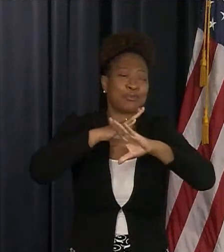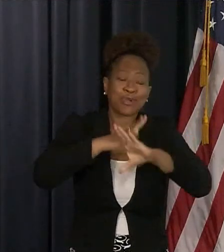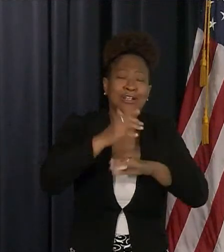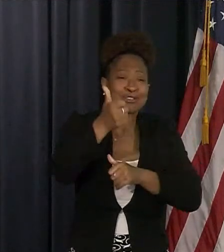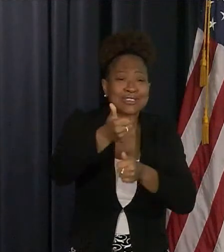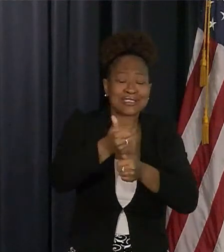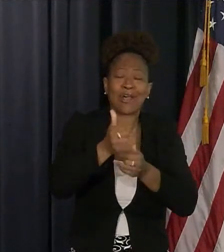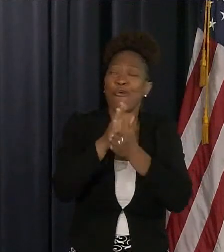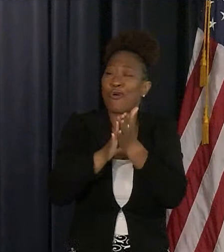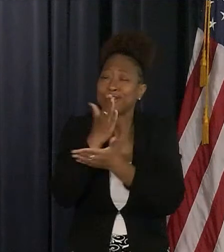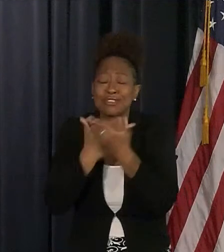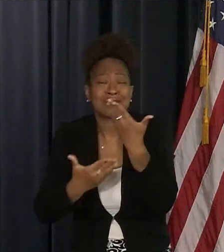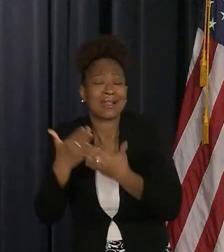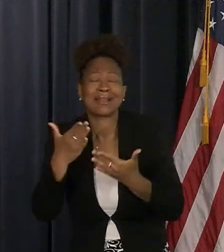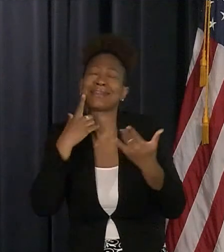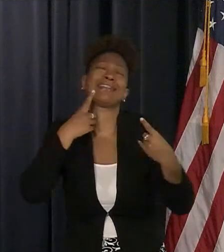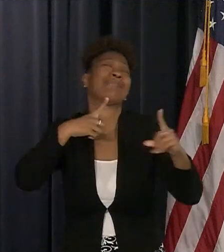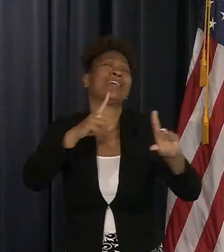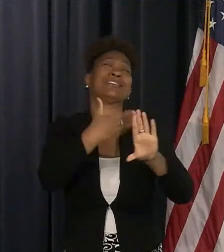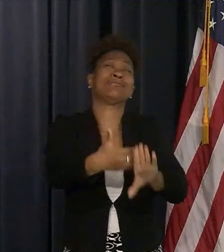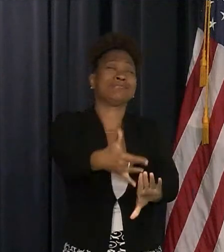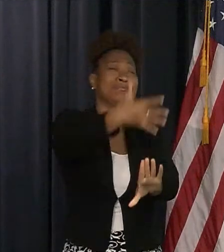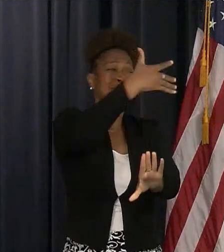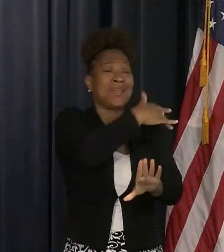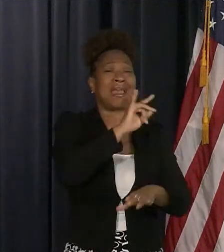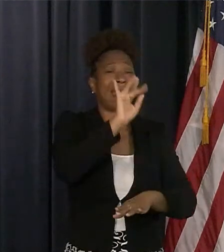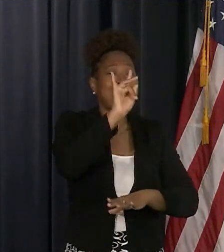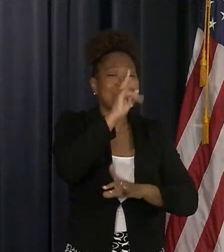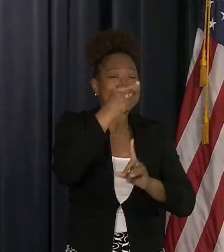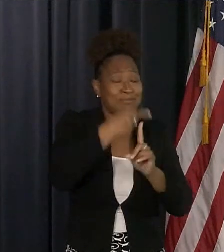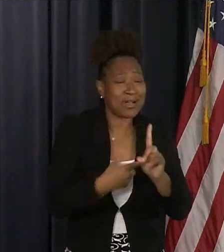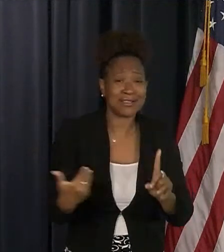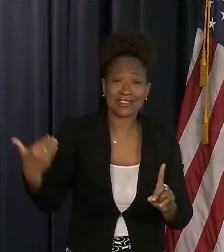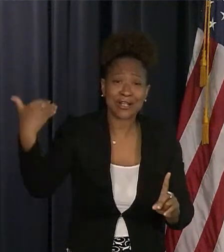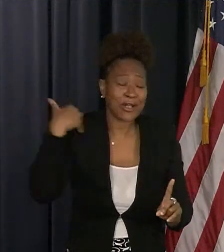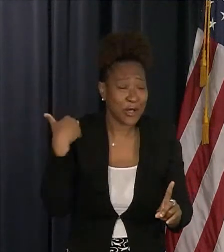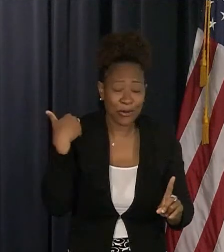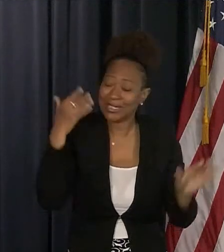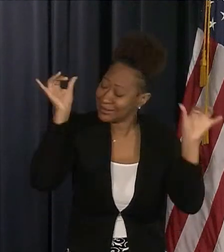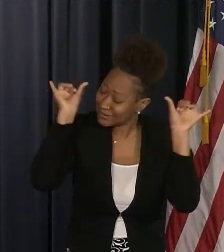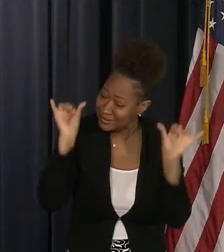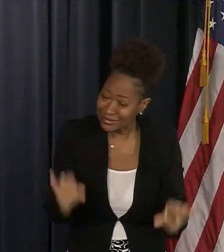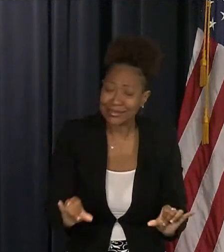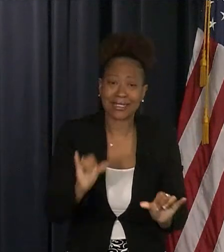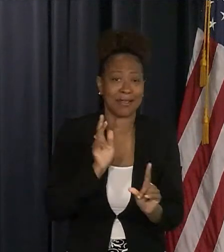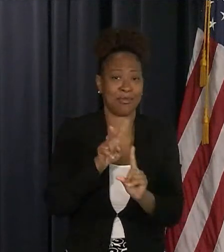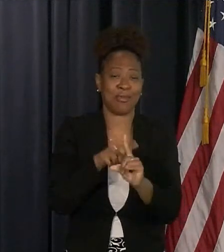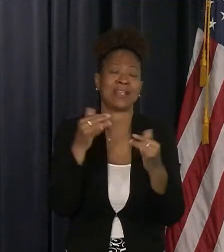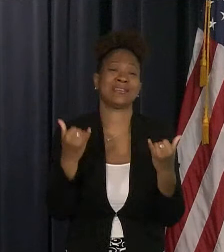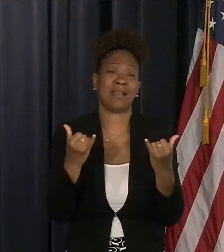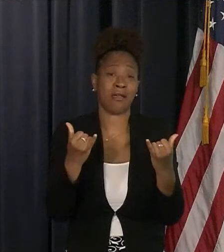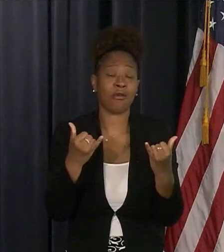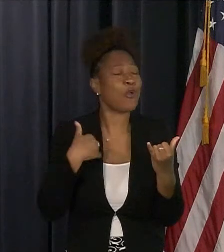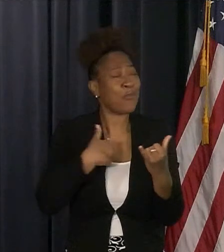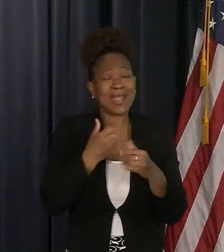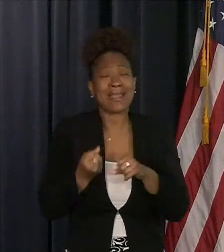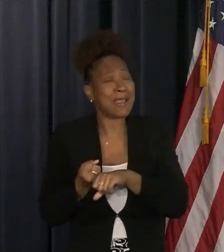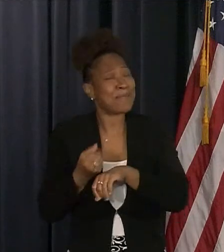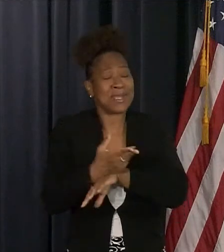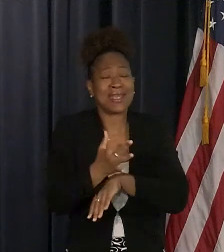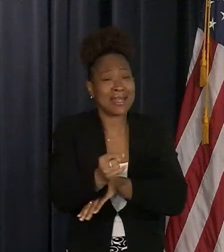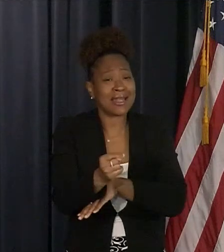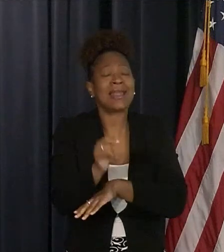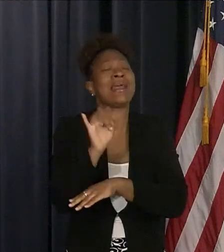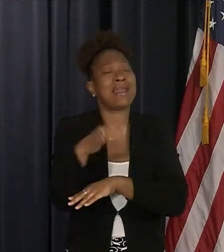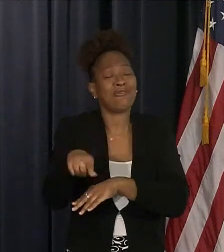know have been effective since the beginning of this pandemic almost 18 months ago. So we can beat this. Just please make